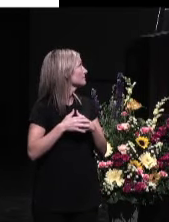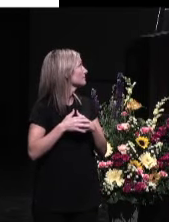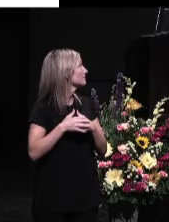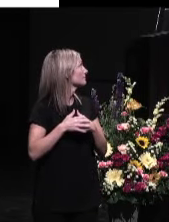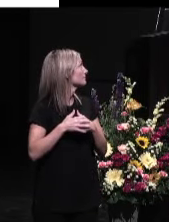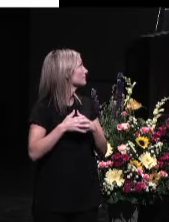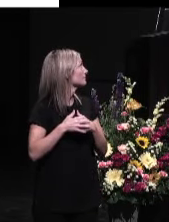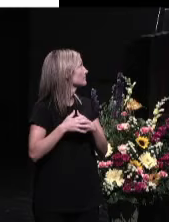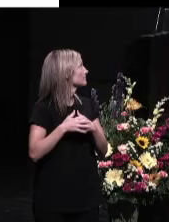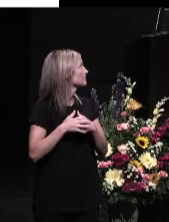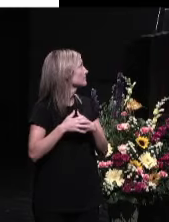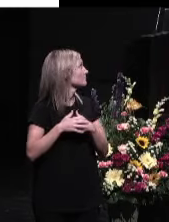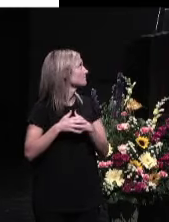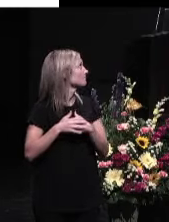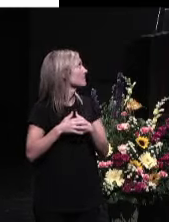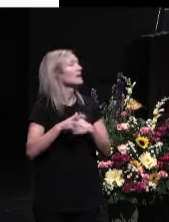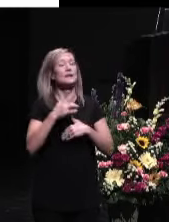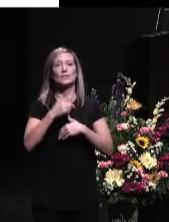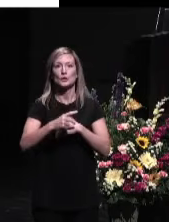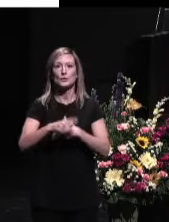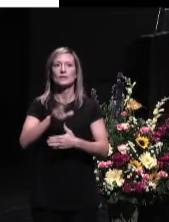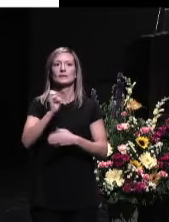just being developed right now. I just reviewed